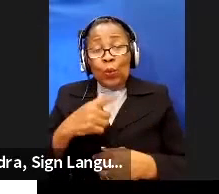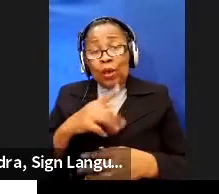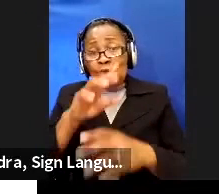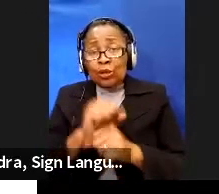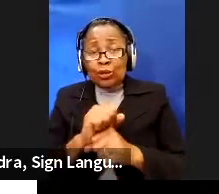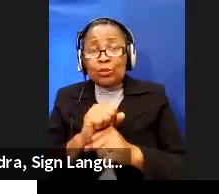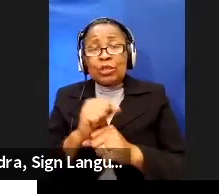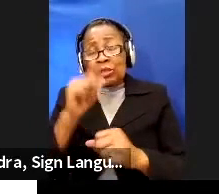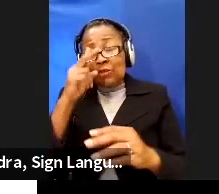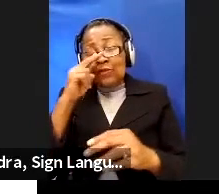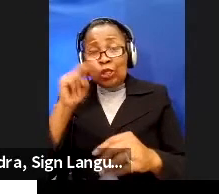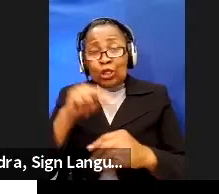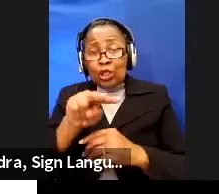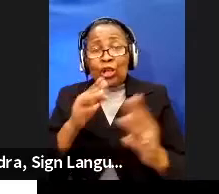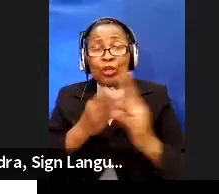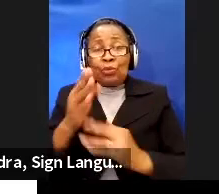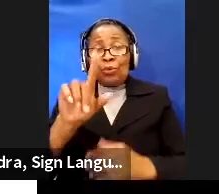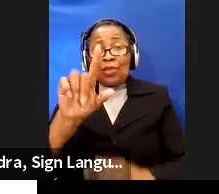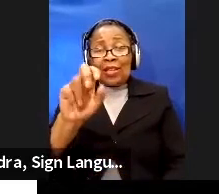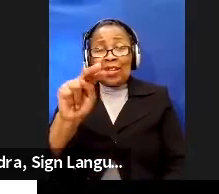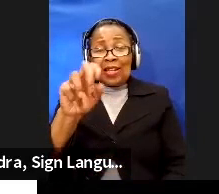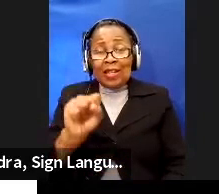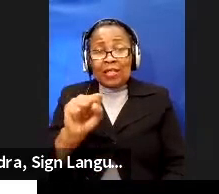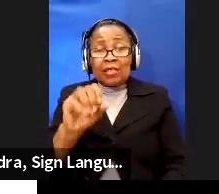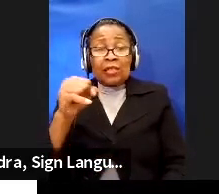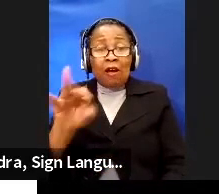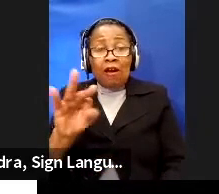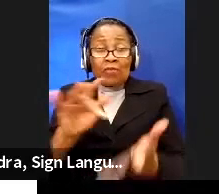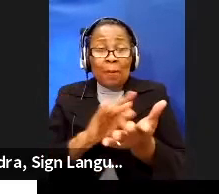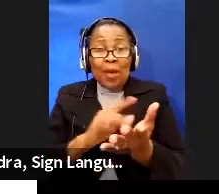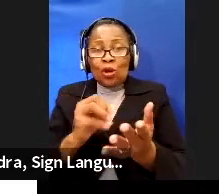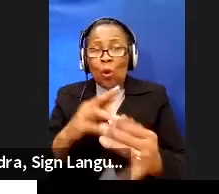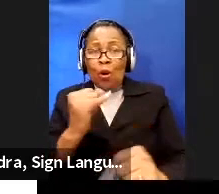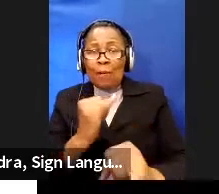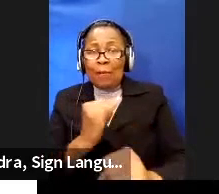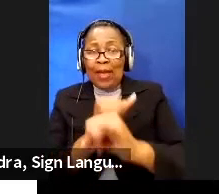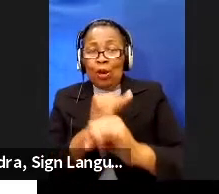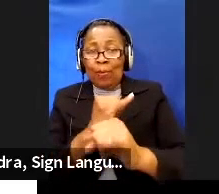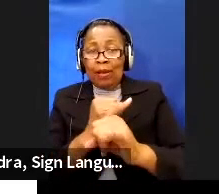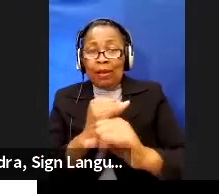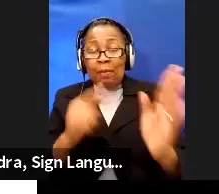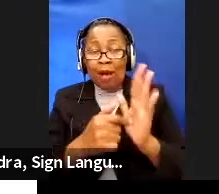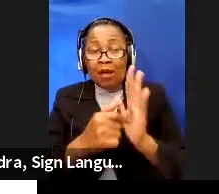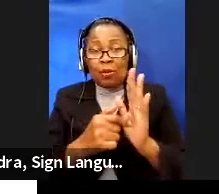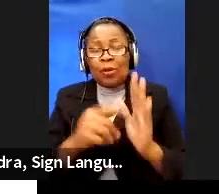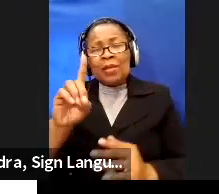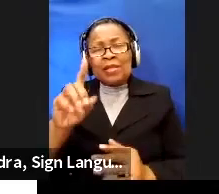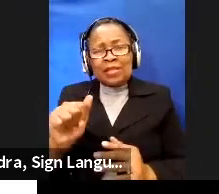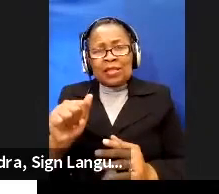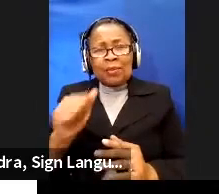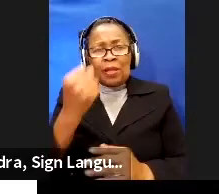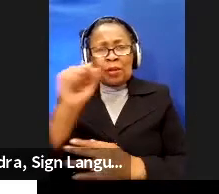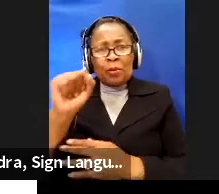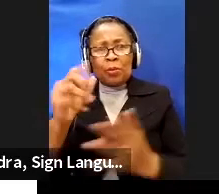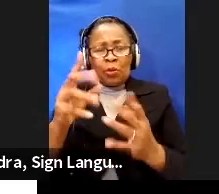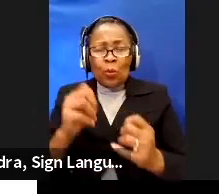disability through the lens of the medical or impairment model. And the disability community wants us to move to looking at disability through